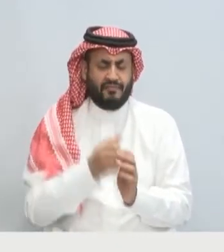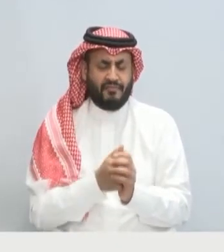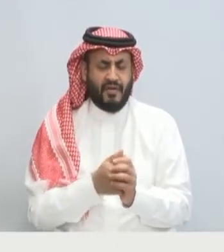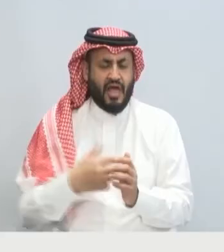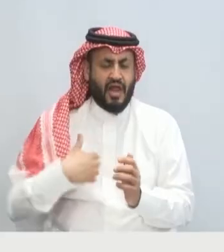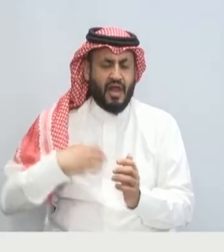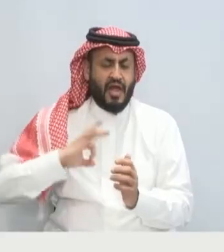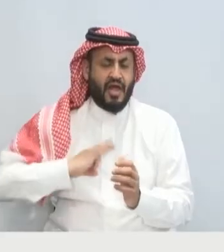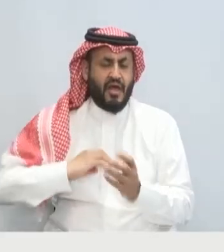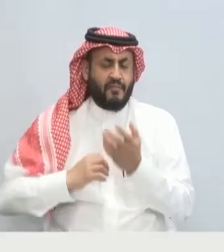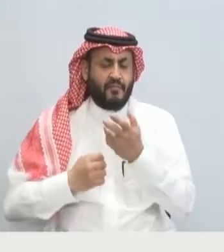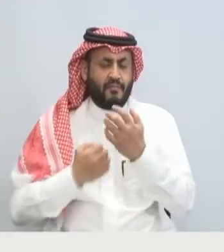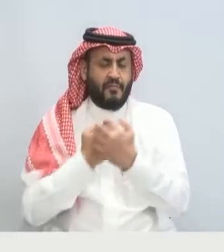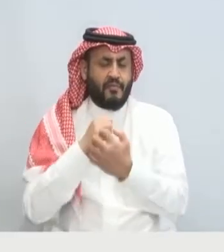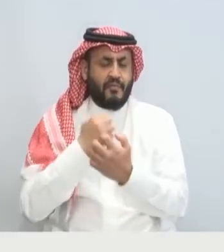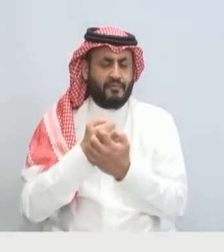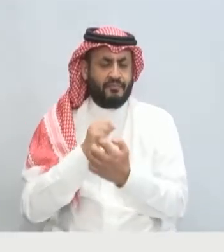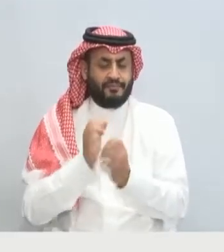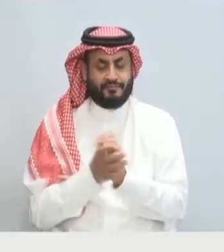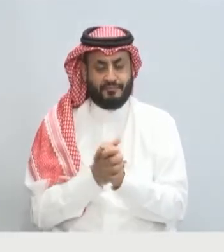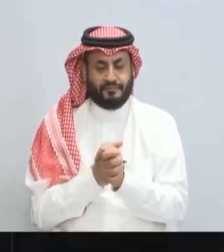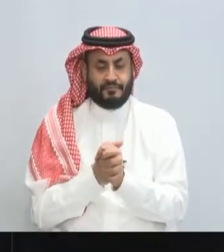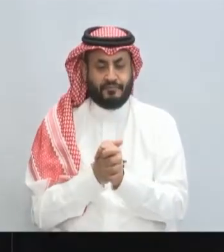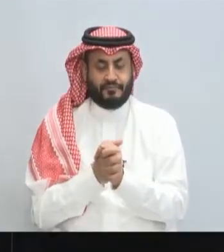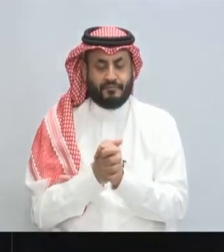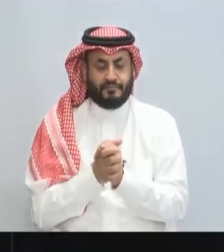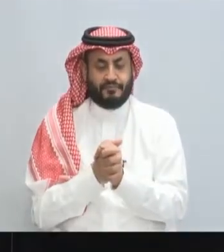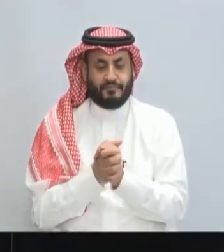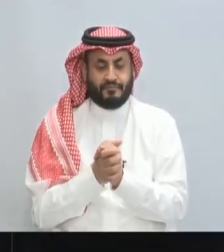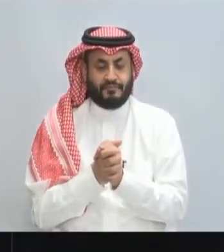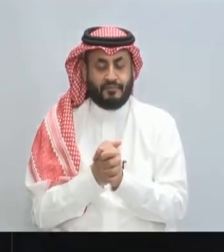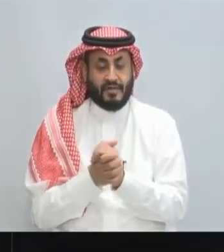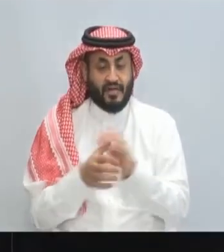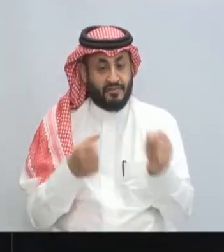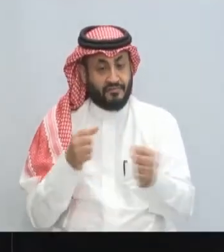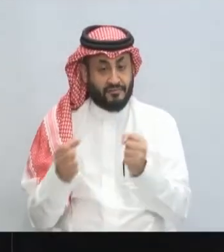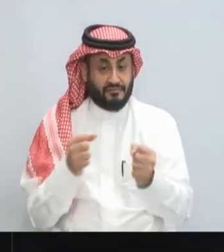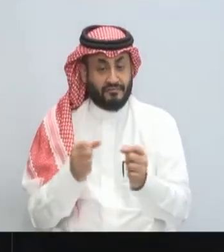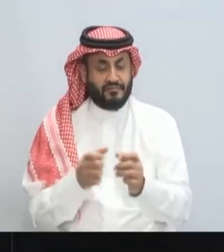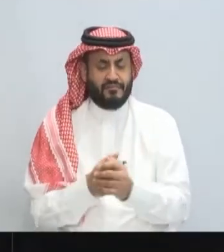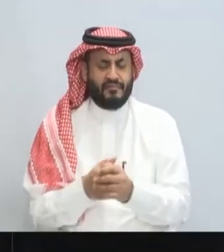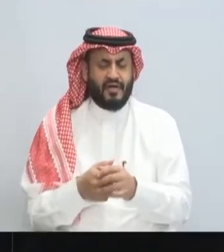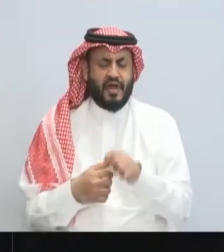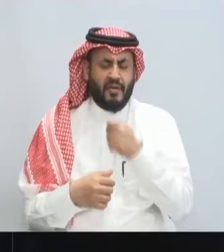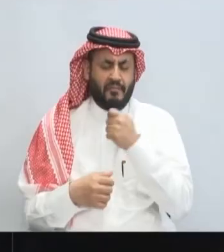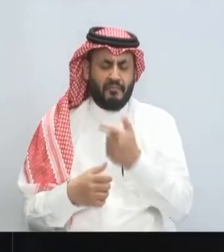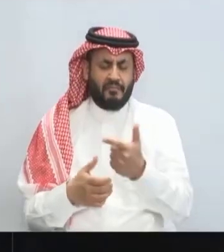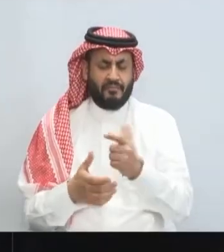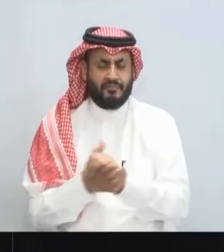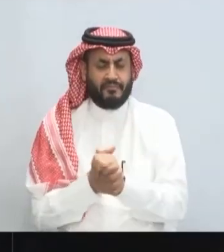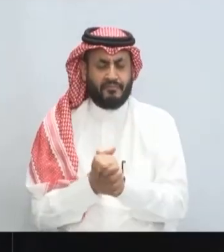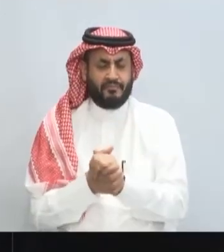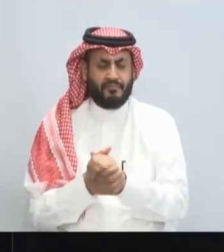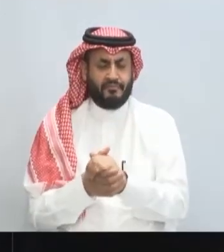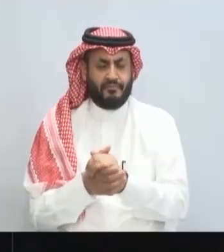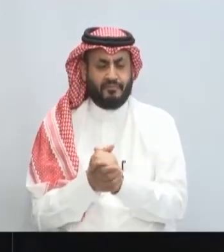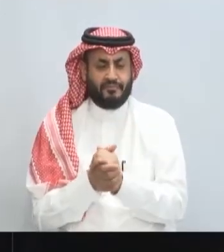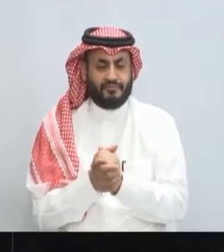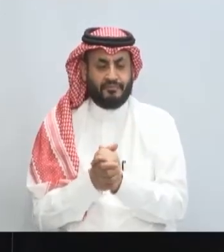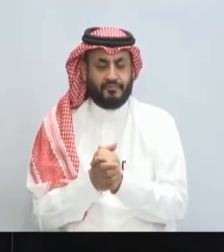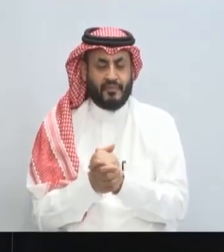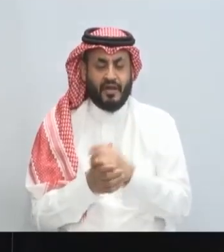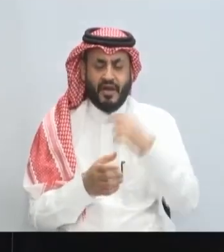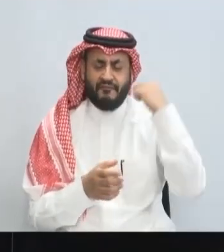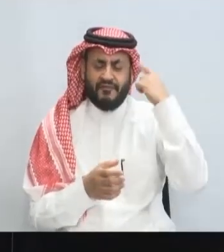like oranges. So here, this is a game, a simple game, where you try to